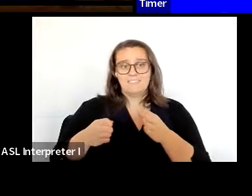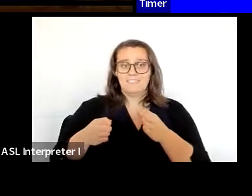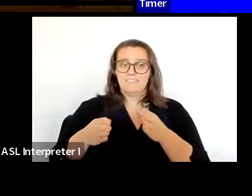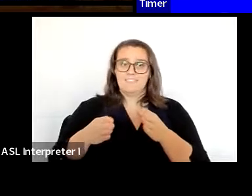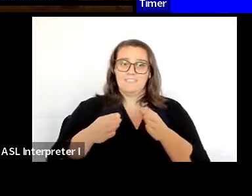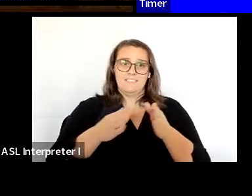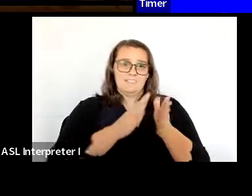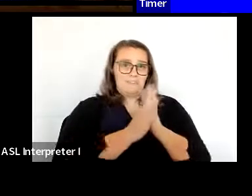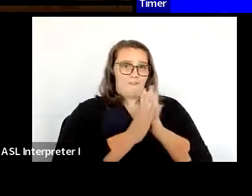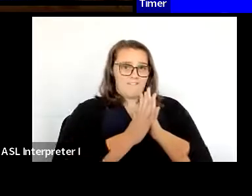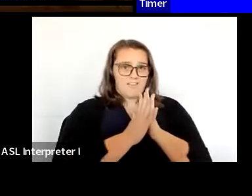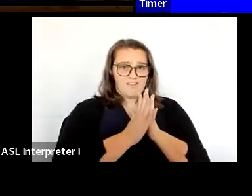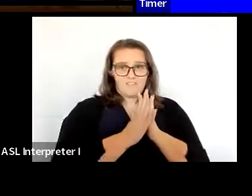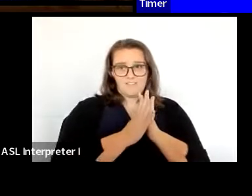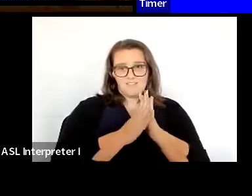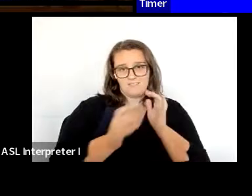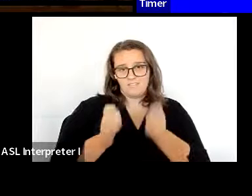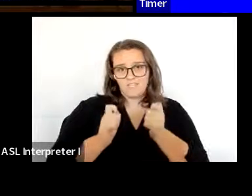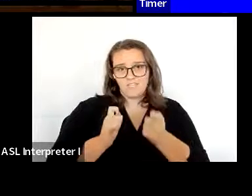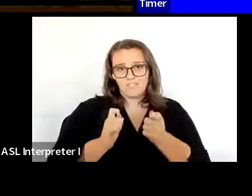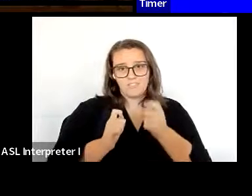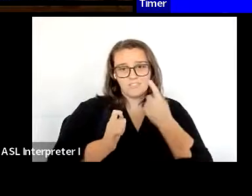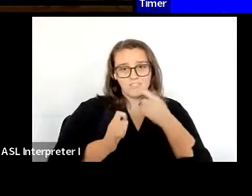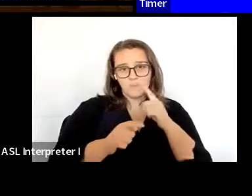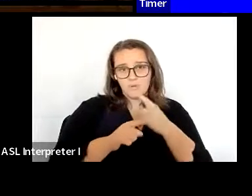other changes that they may be making at the intersections.